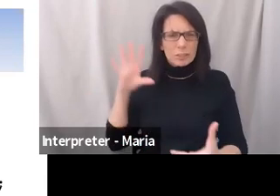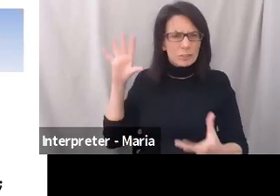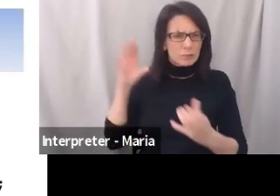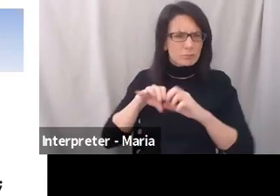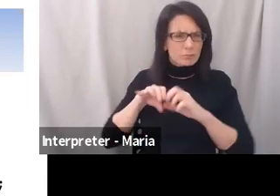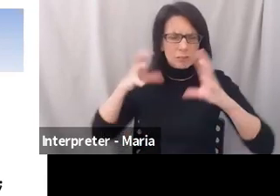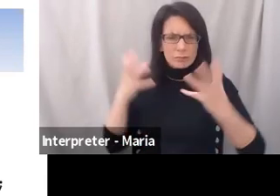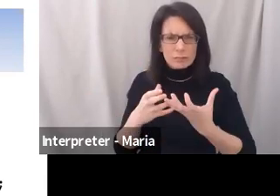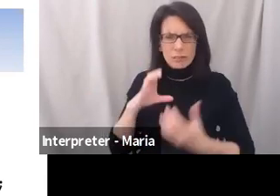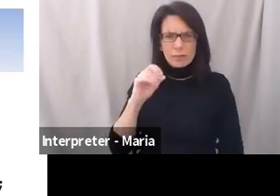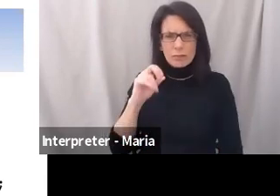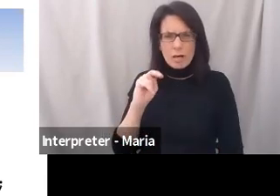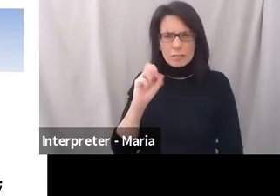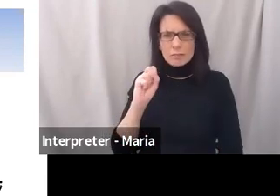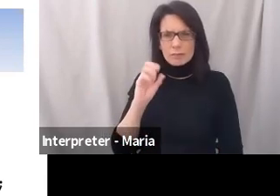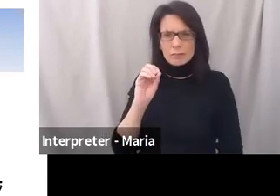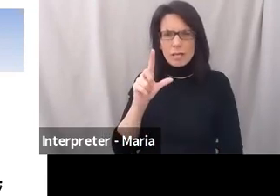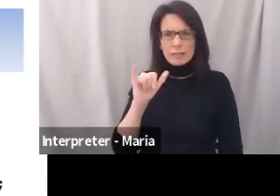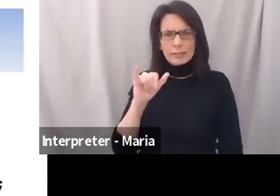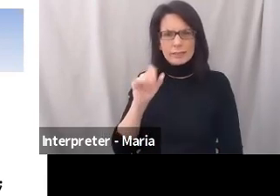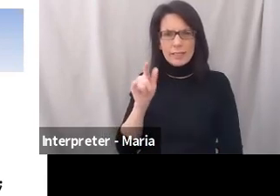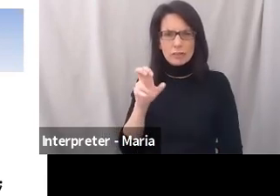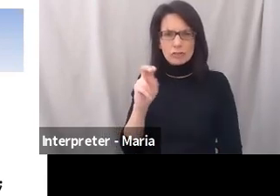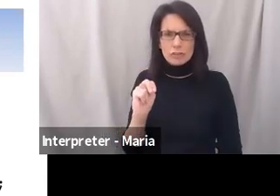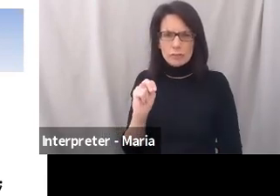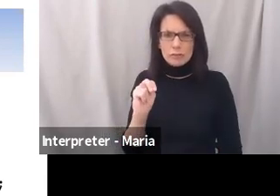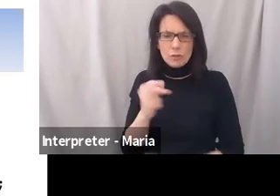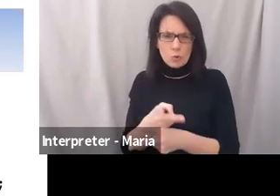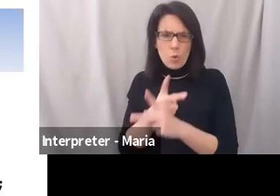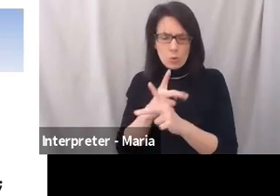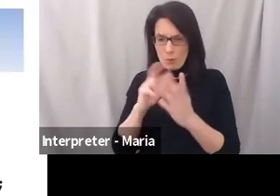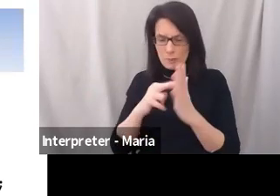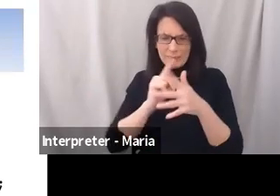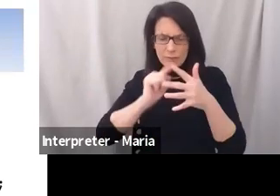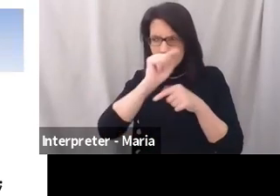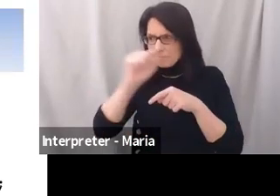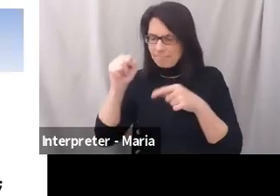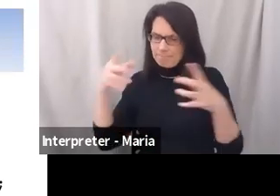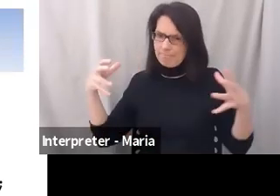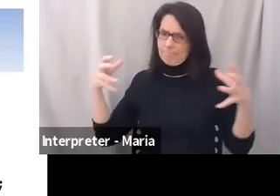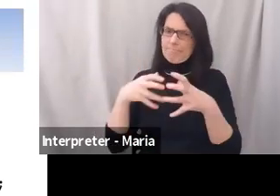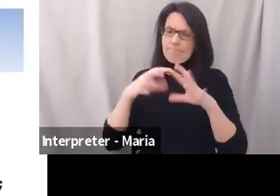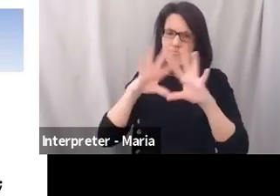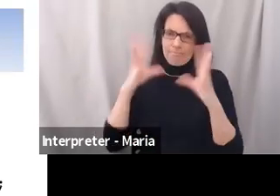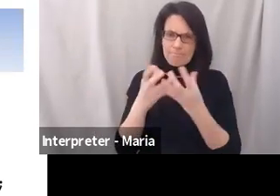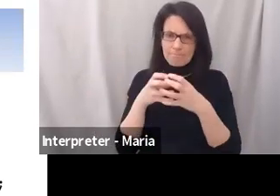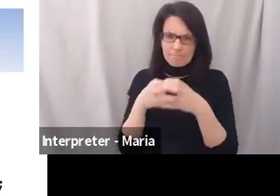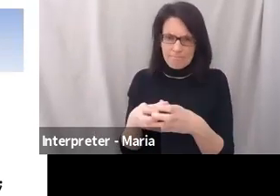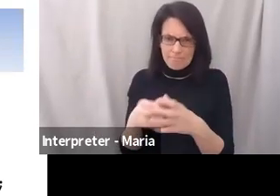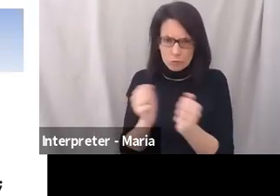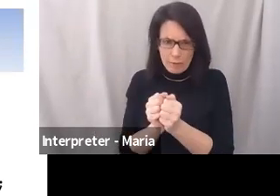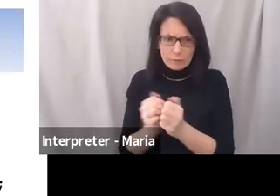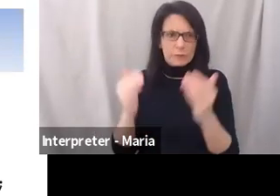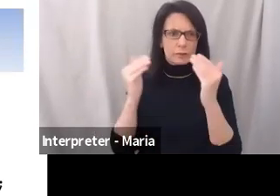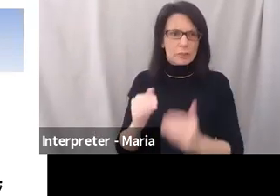which allows the borrowers to combine all eligible federal loans together. There is a Stafford loan and